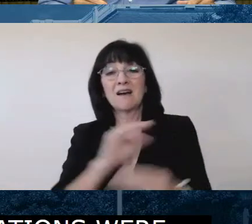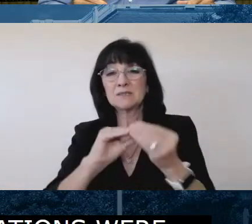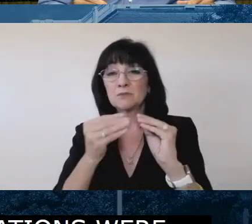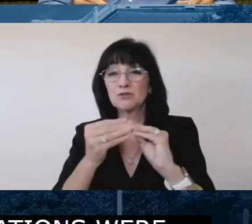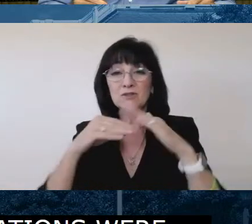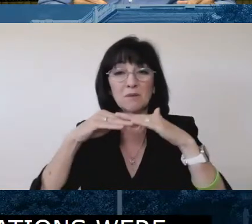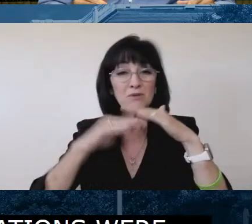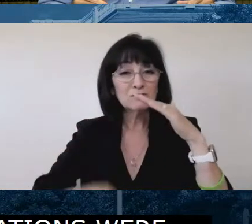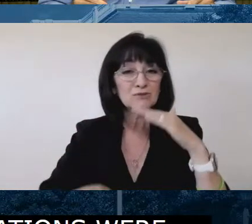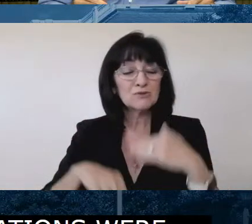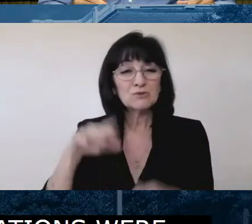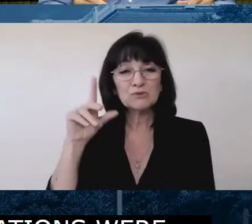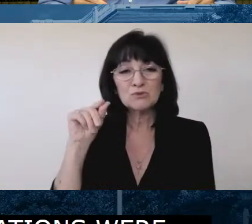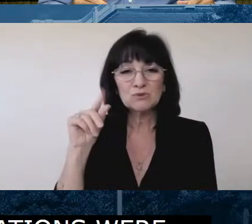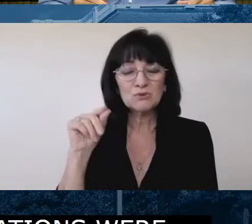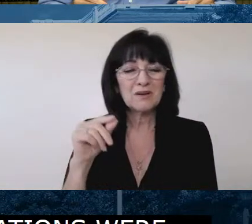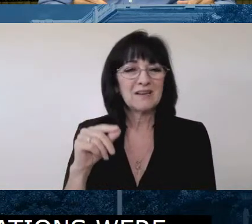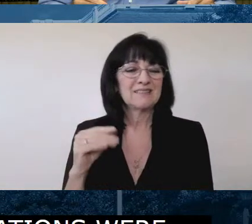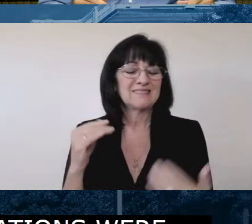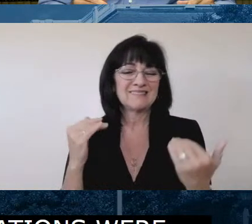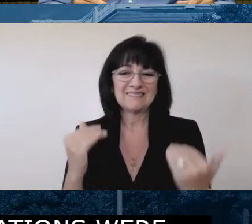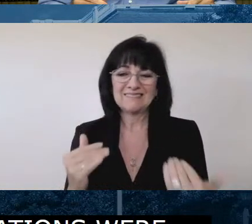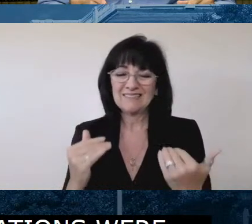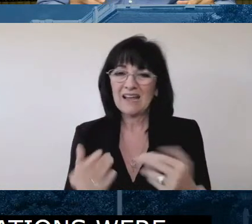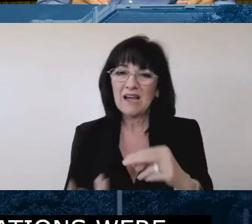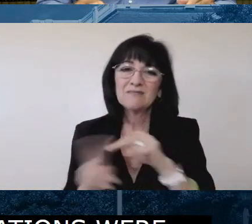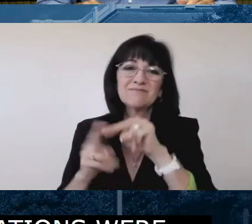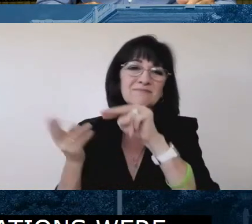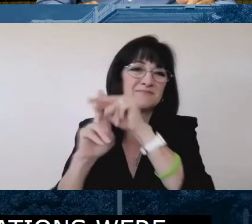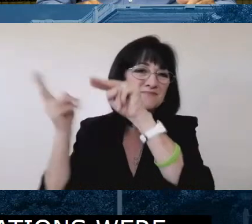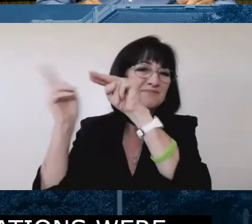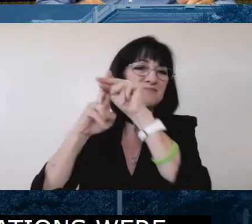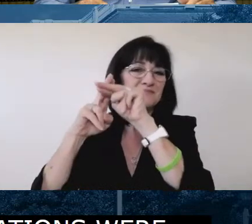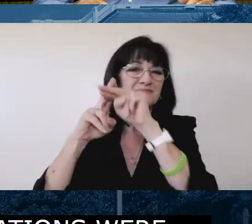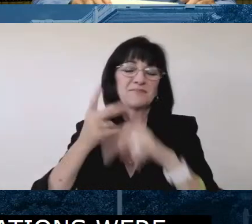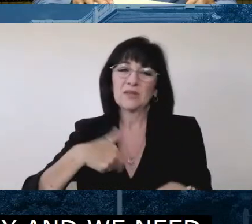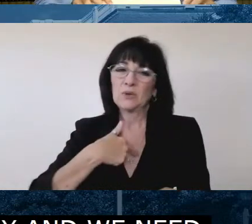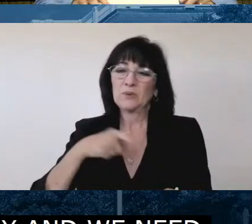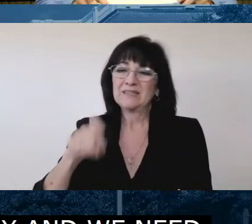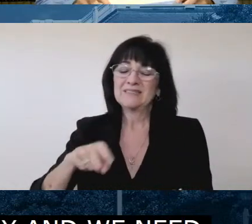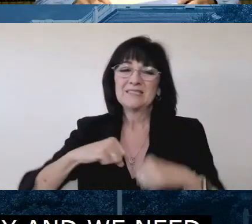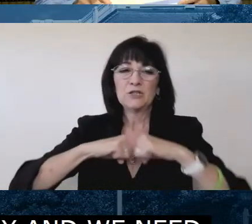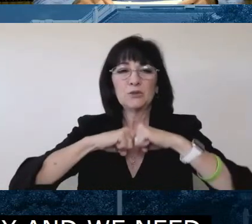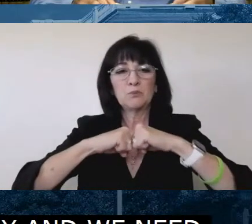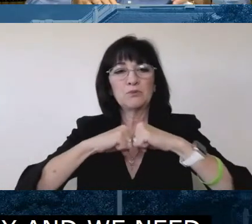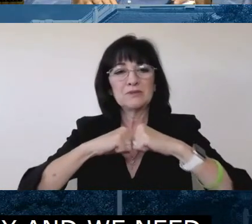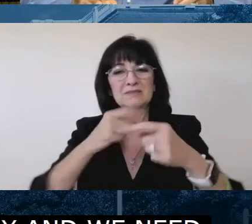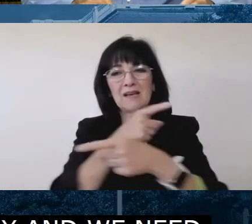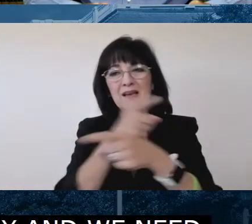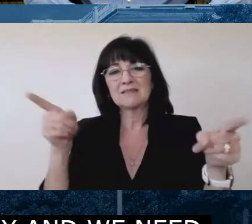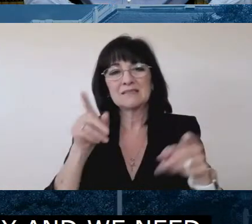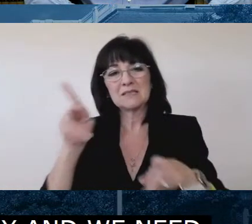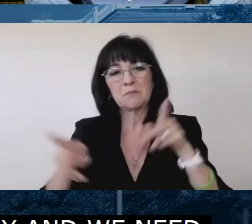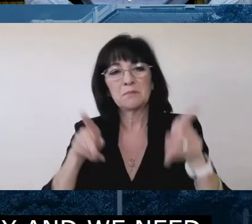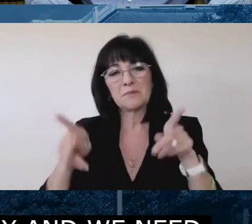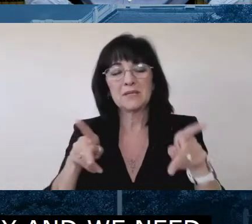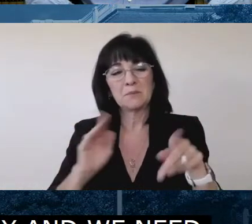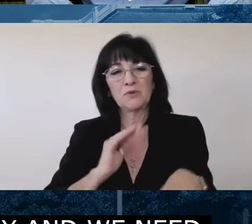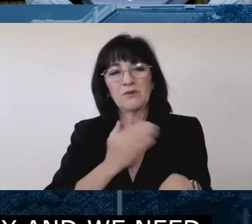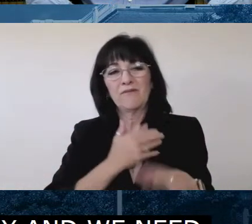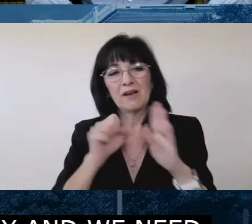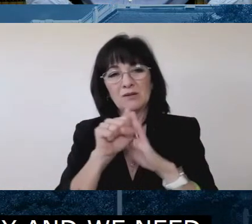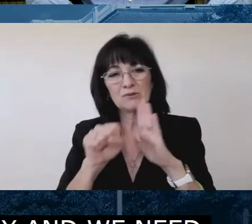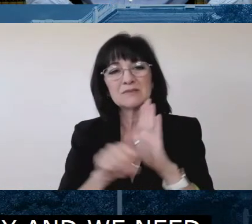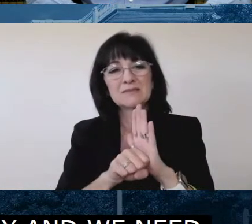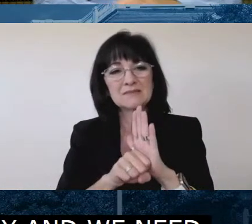they've gone up significantly, and we need to protect all of our citizens of our state. So with that, let's open it